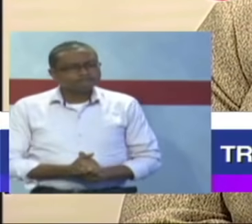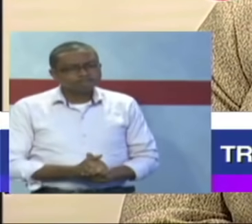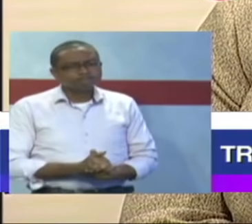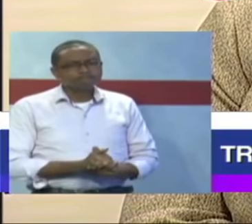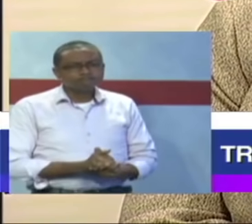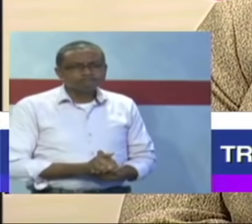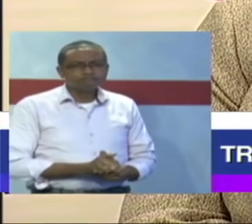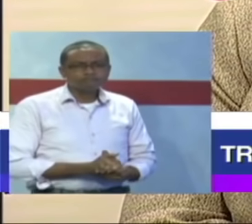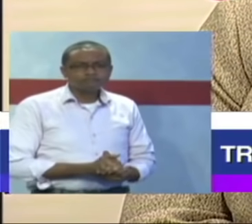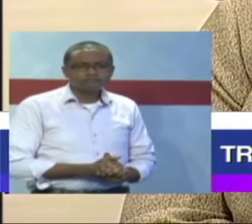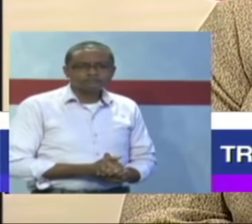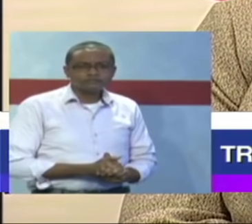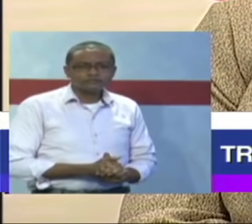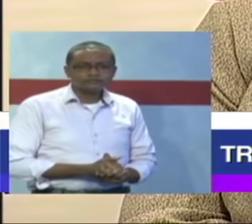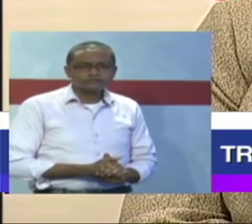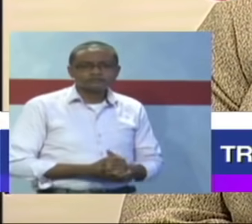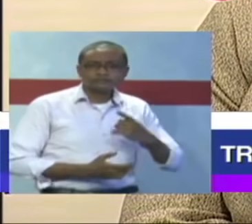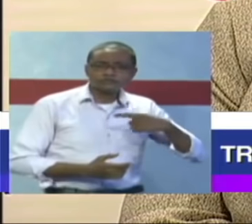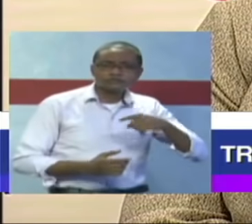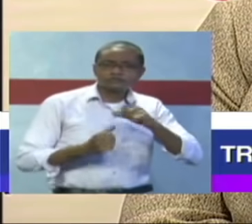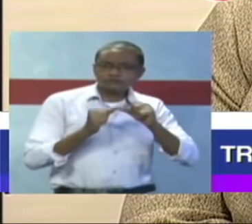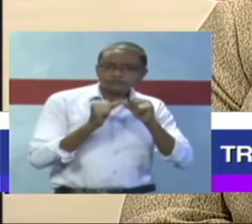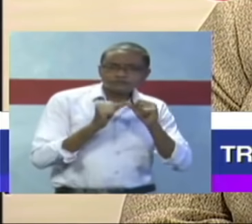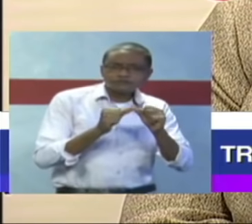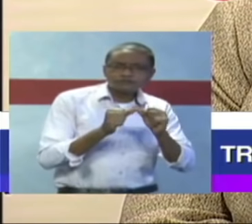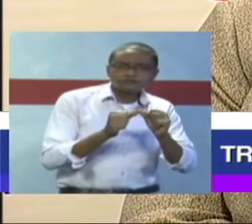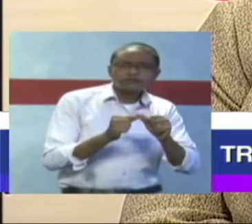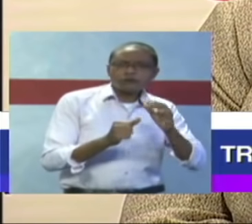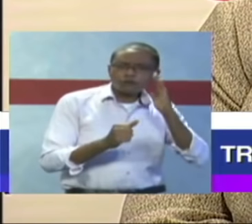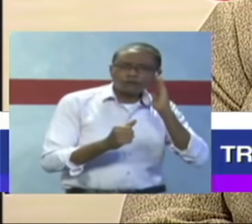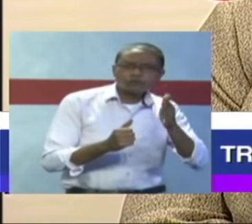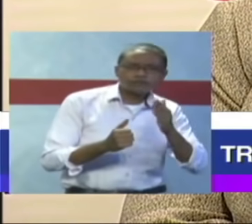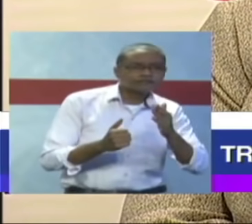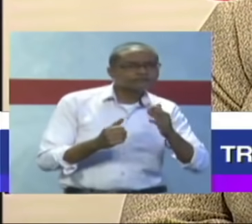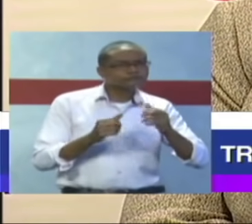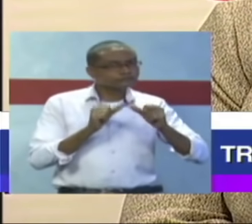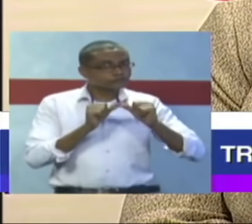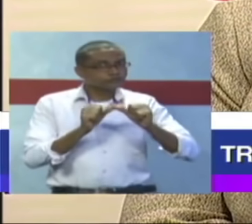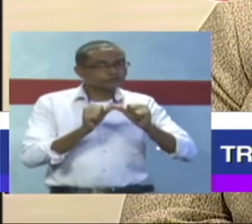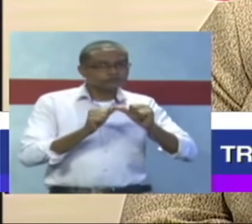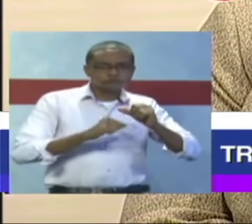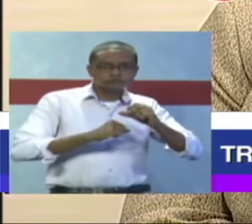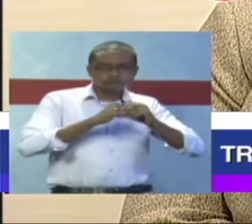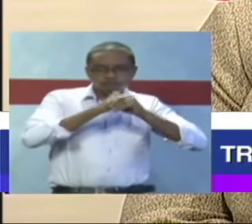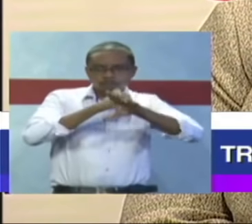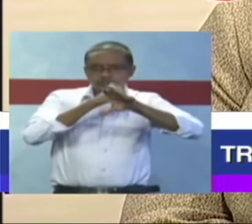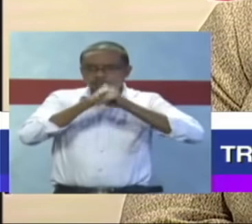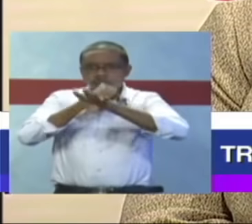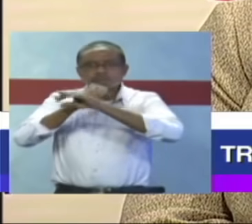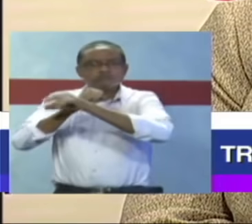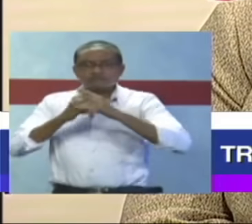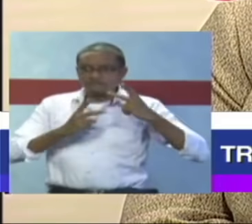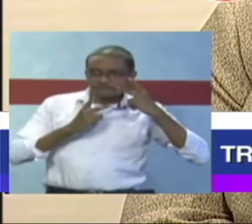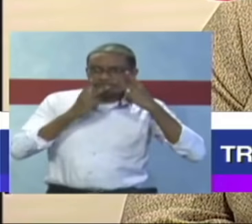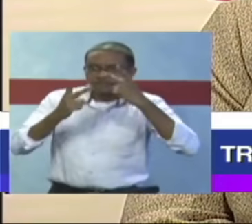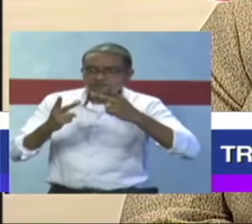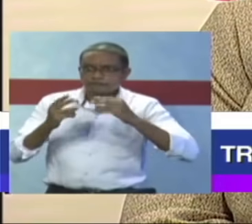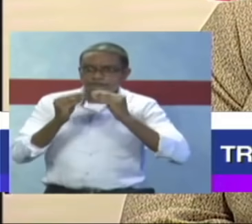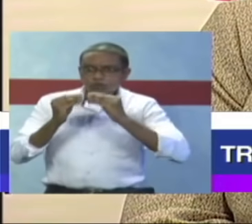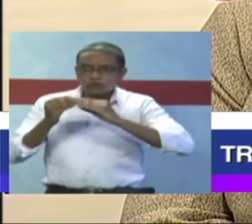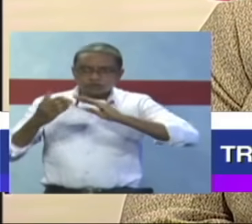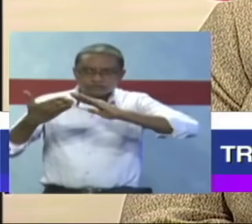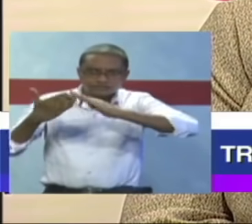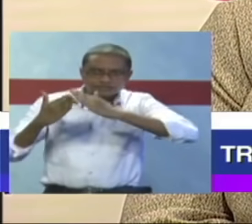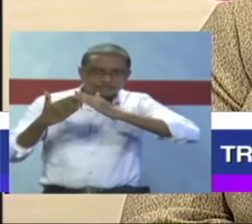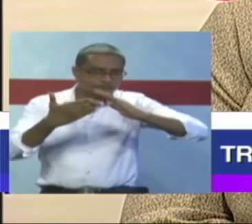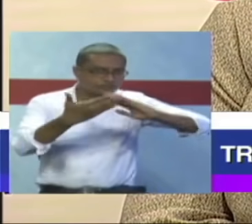this vaccine. Now, as we continue, we will engage in further outreach activities. We would be there in more communities,